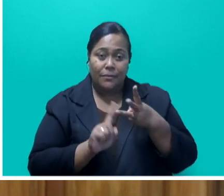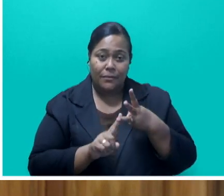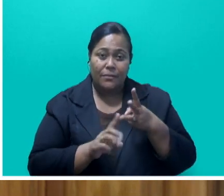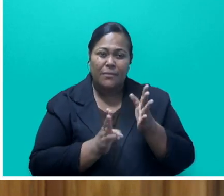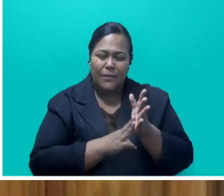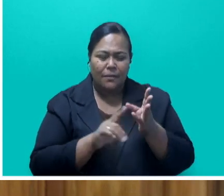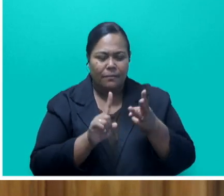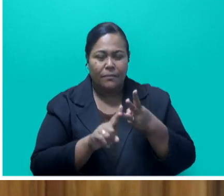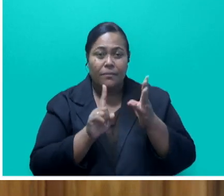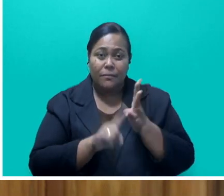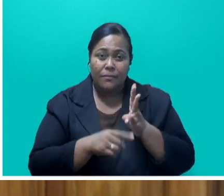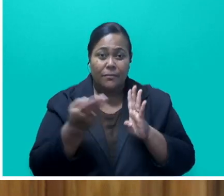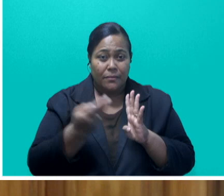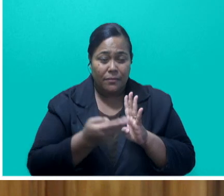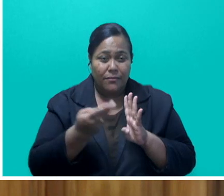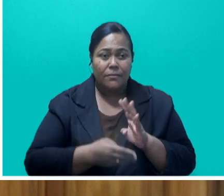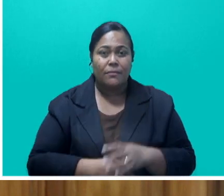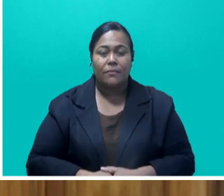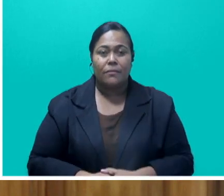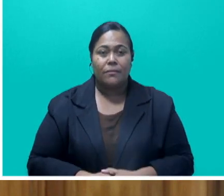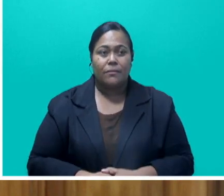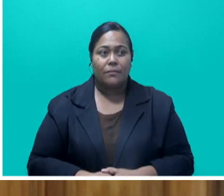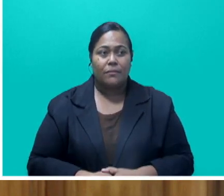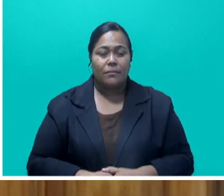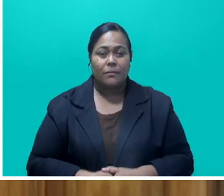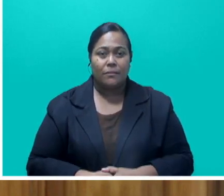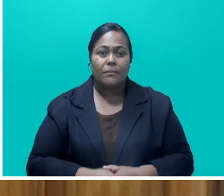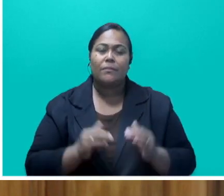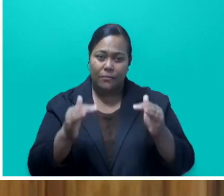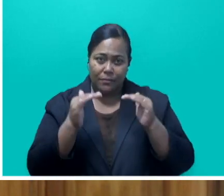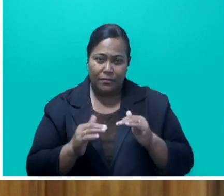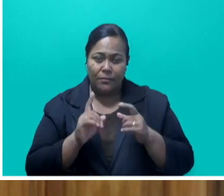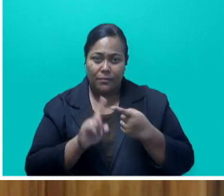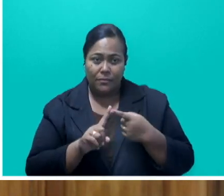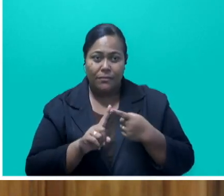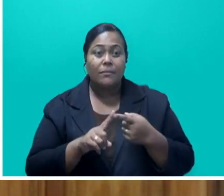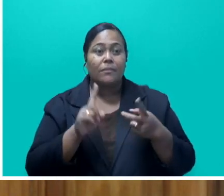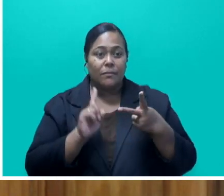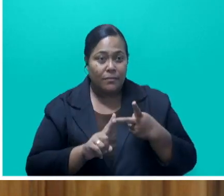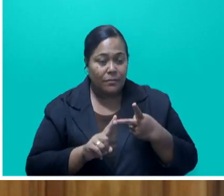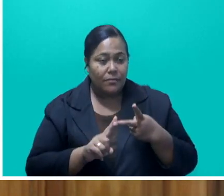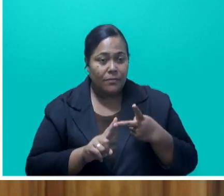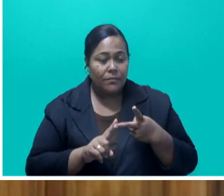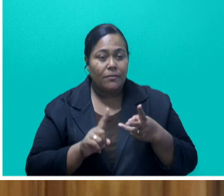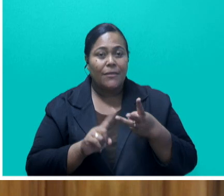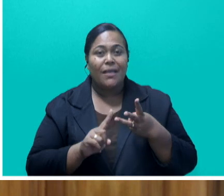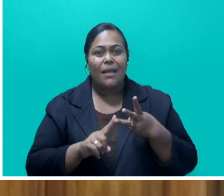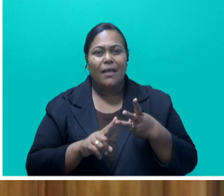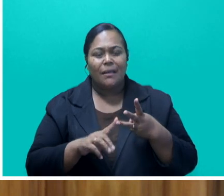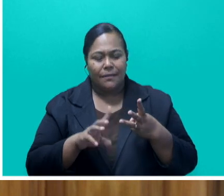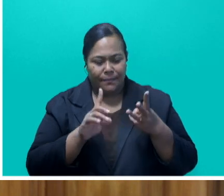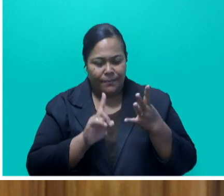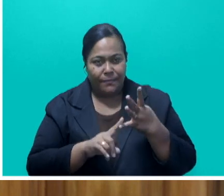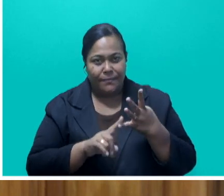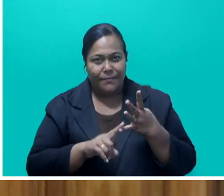Modelutu, Choso Karvaki, Kinsimere, Raimba, Elizabeth Tuidaudau,